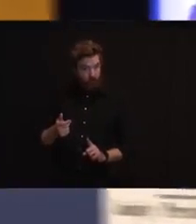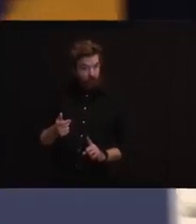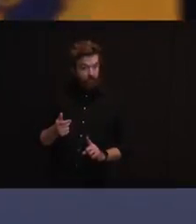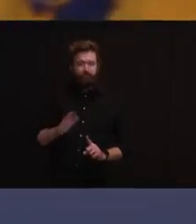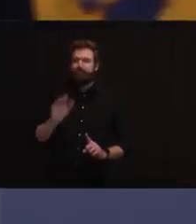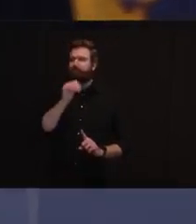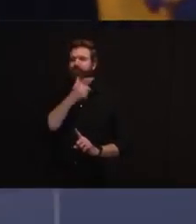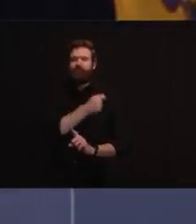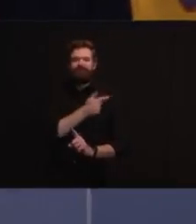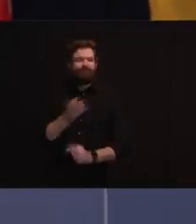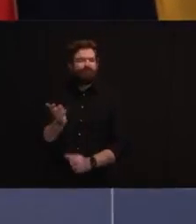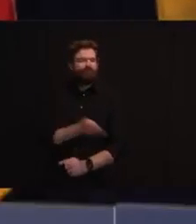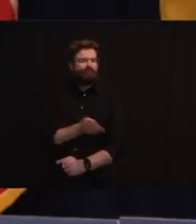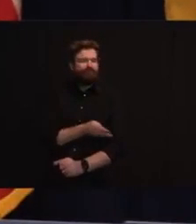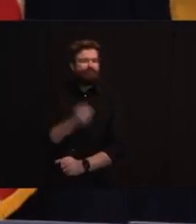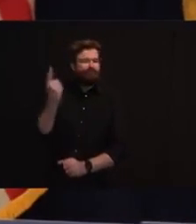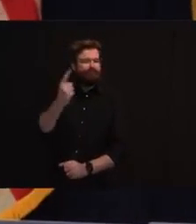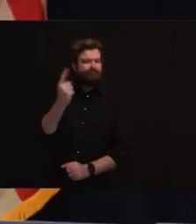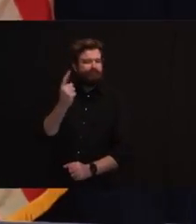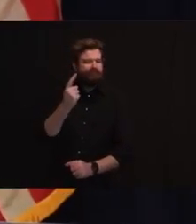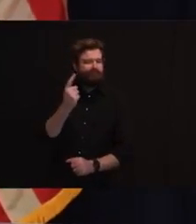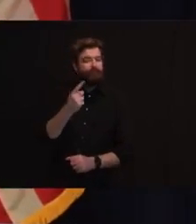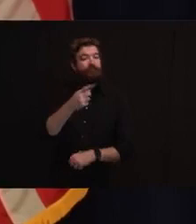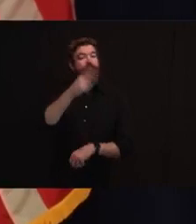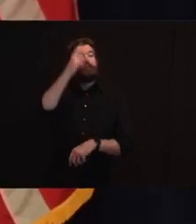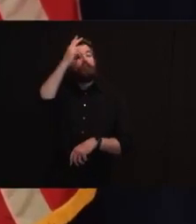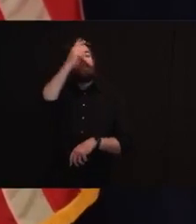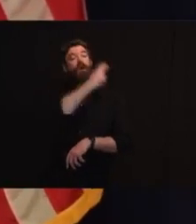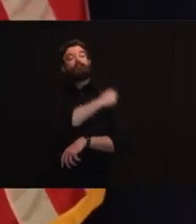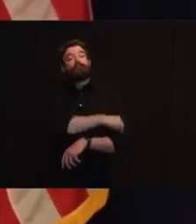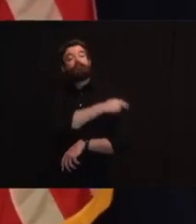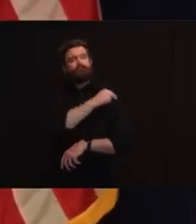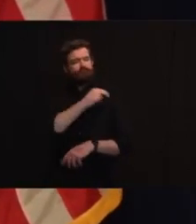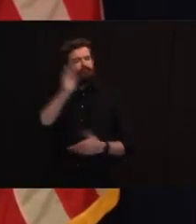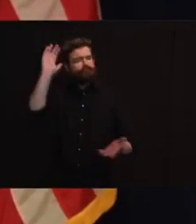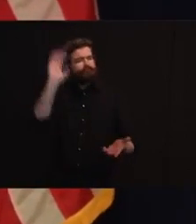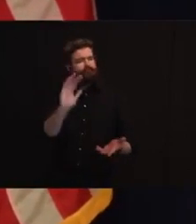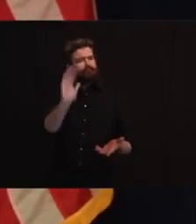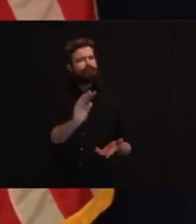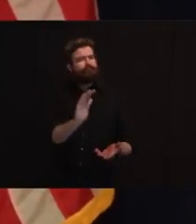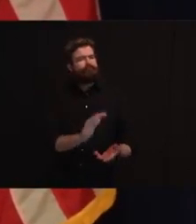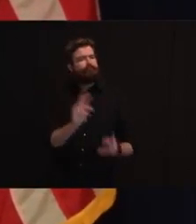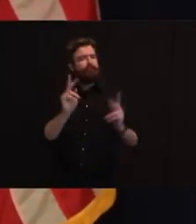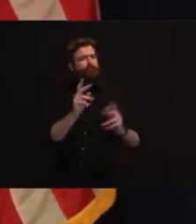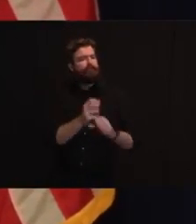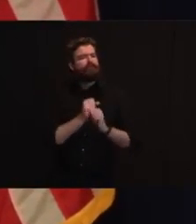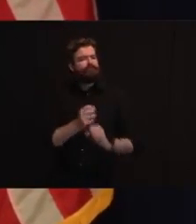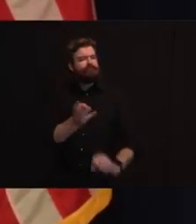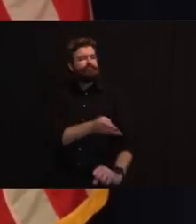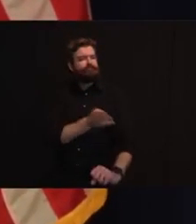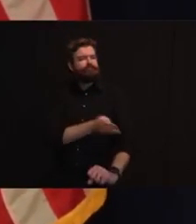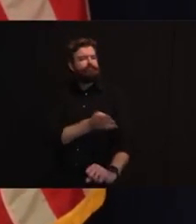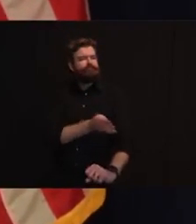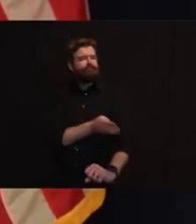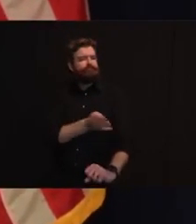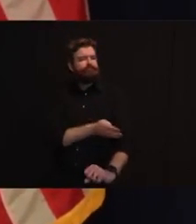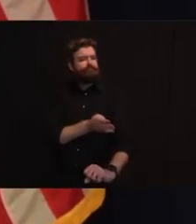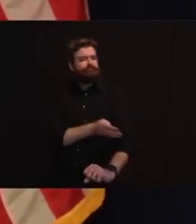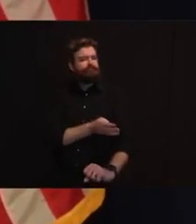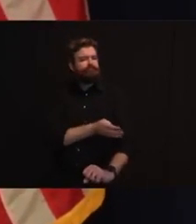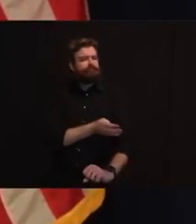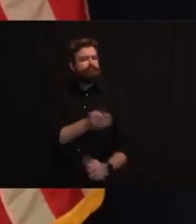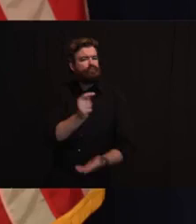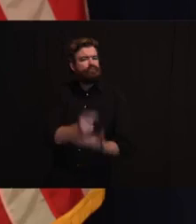I don't think we know 100% for sure, but I do not think that we've been giving enough of it in the state to make that much of a difference. We'd only be giving out roughly